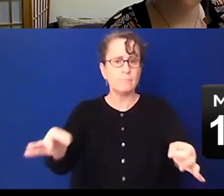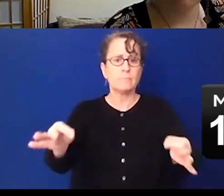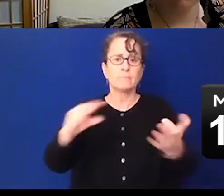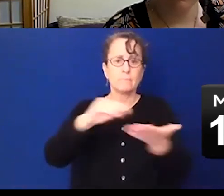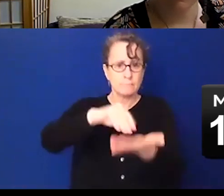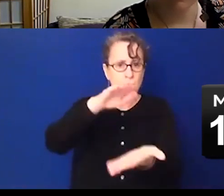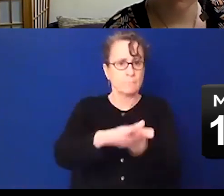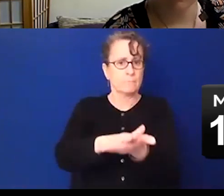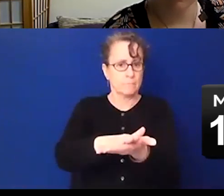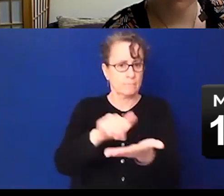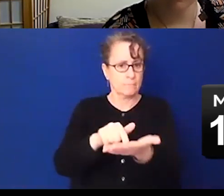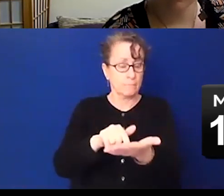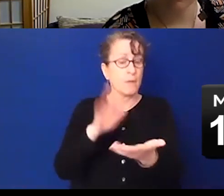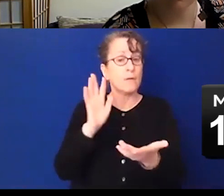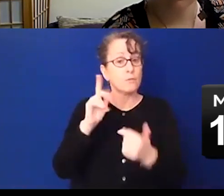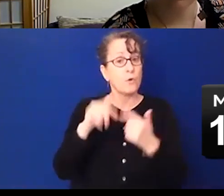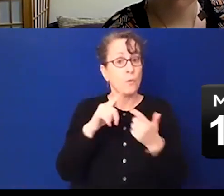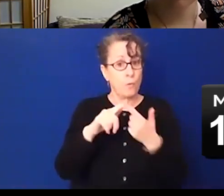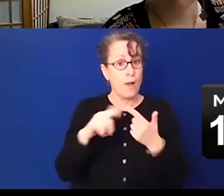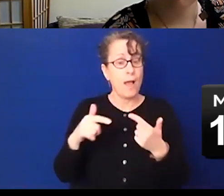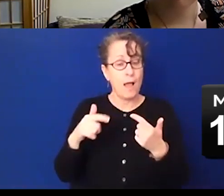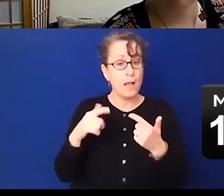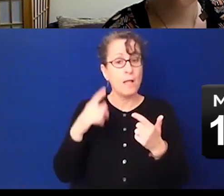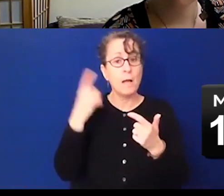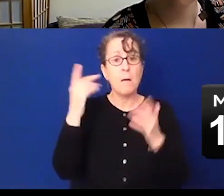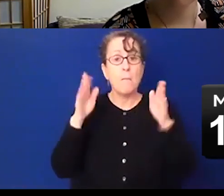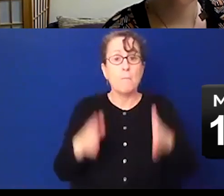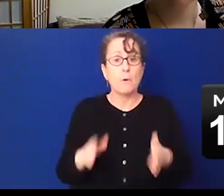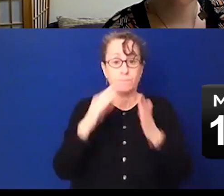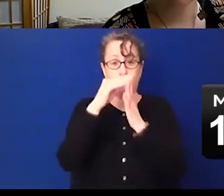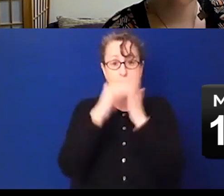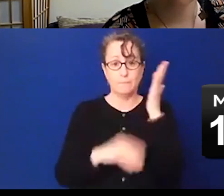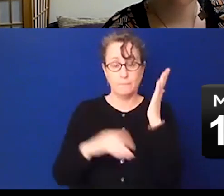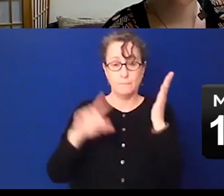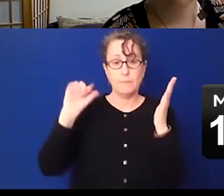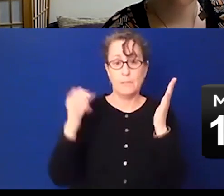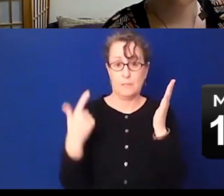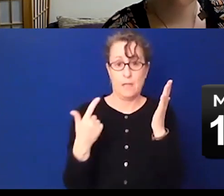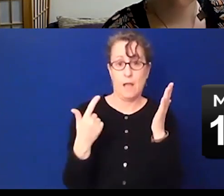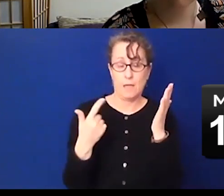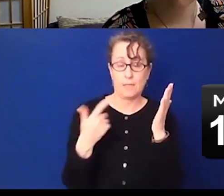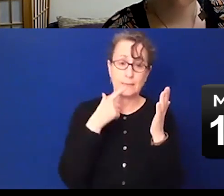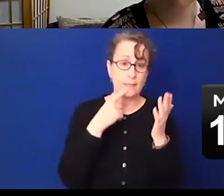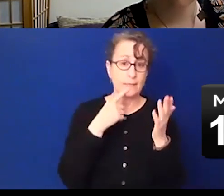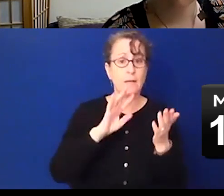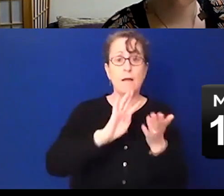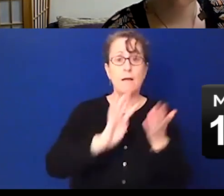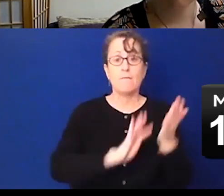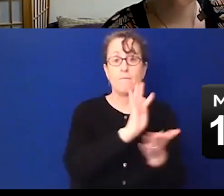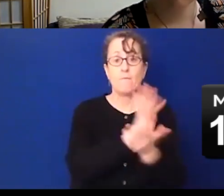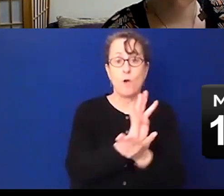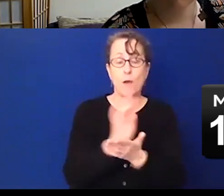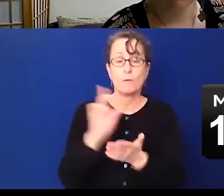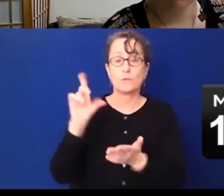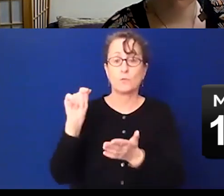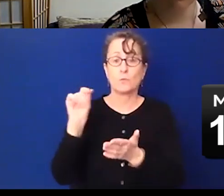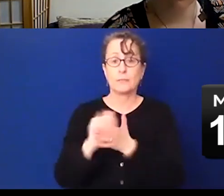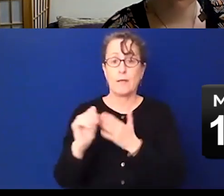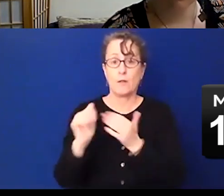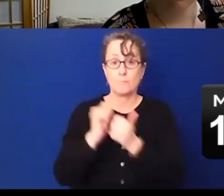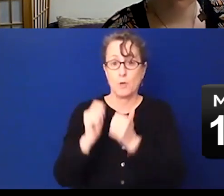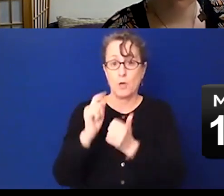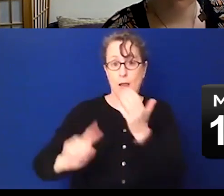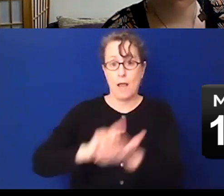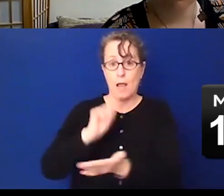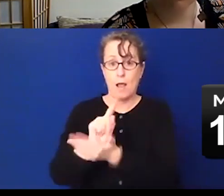when someone puts on their log, you know, 4 hours at $20 an hour, when they know what they're submitting,